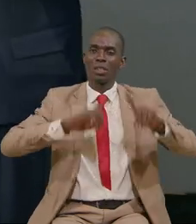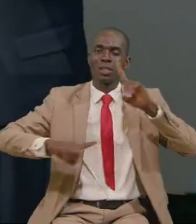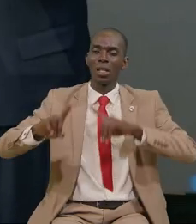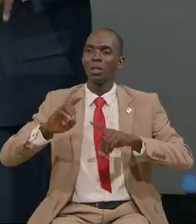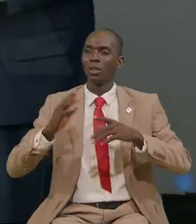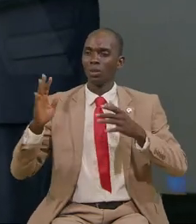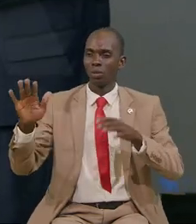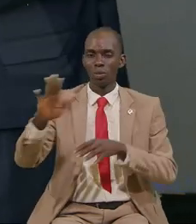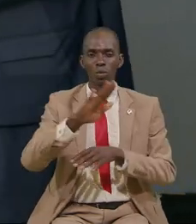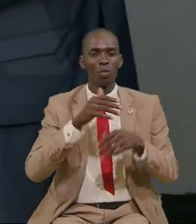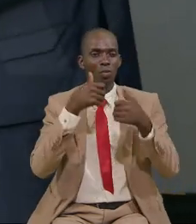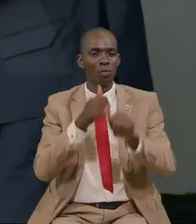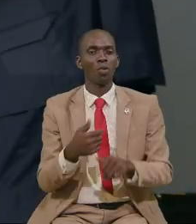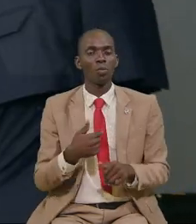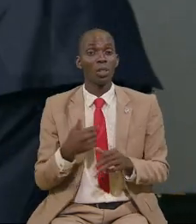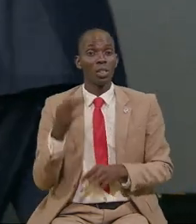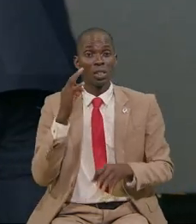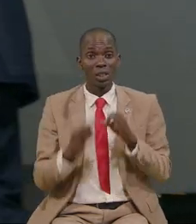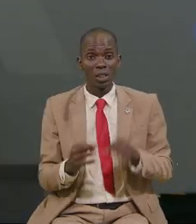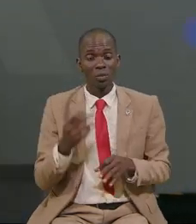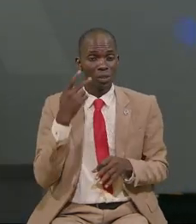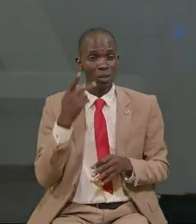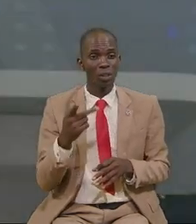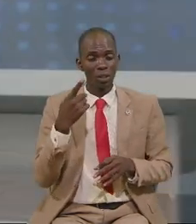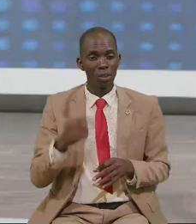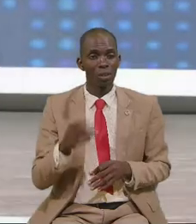was getting angry at every